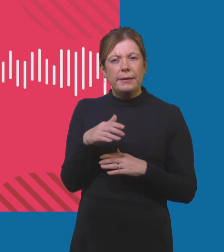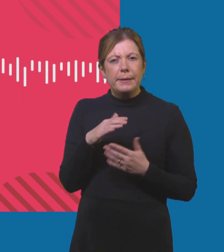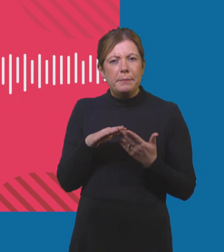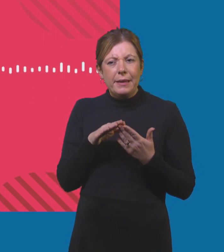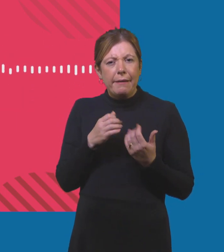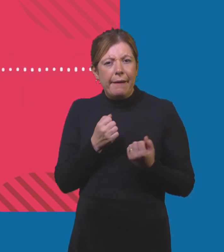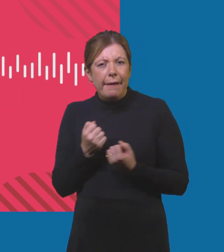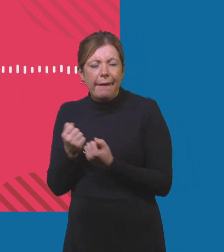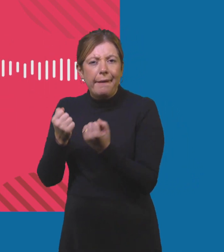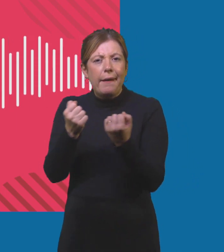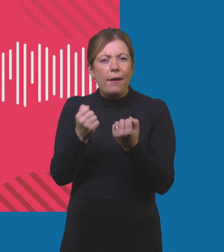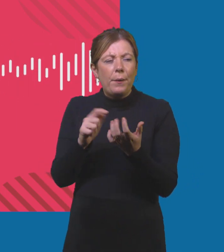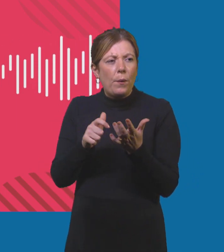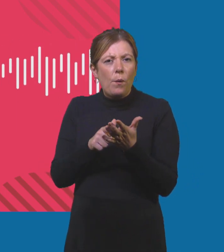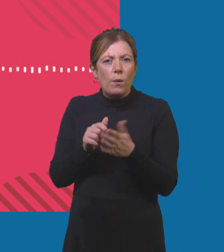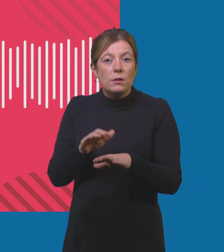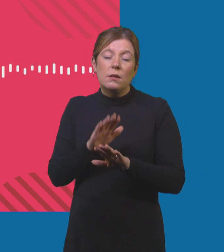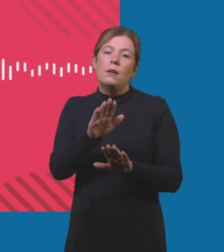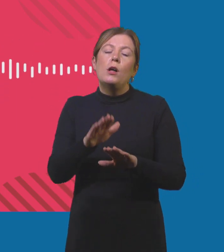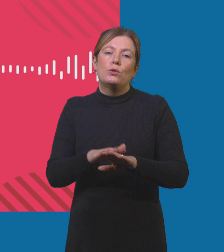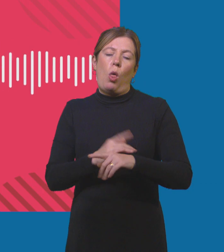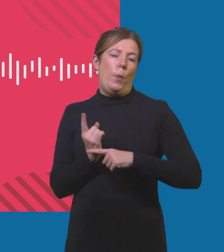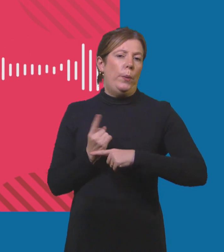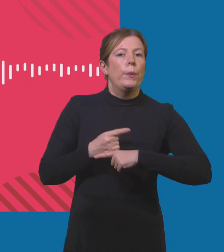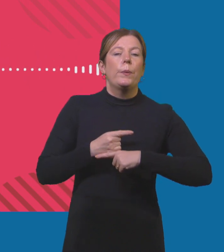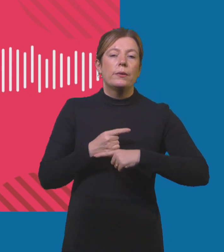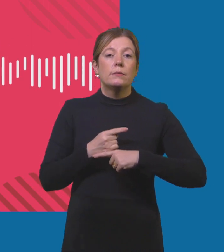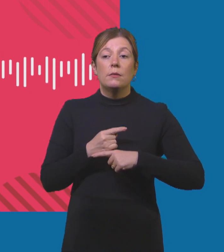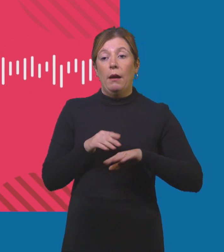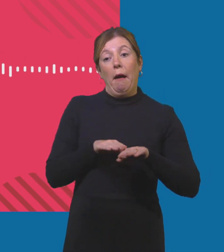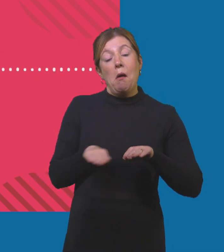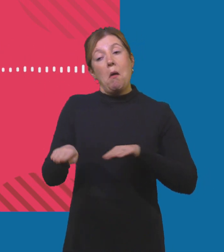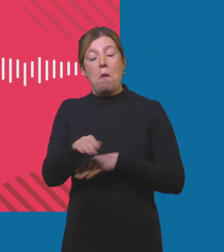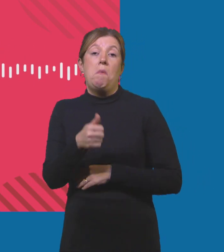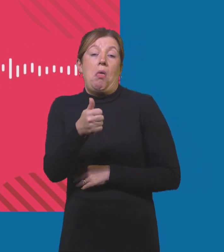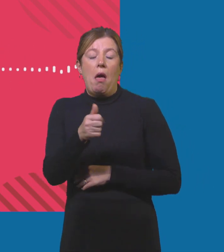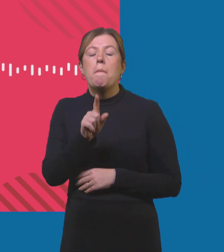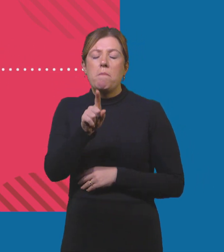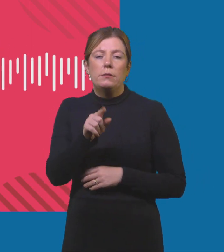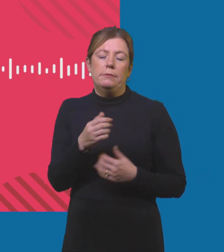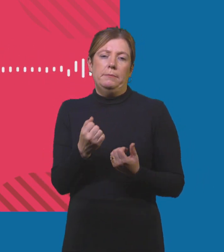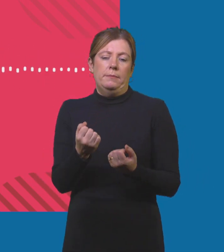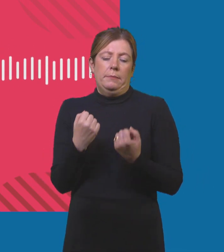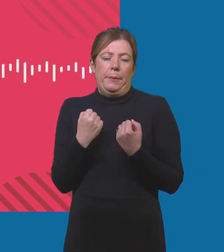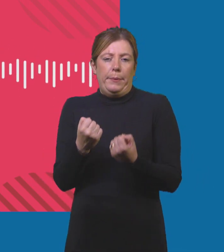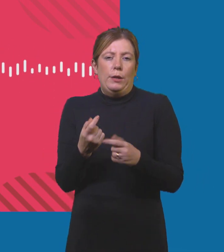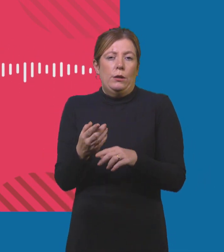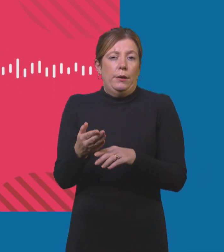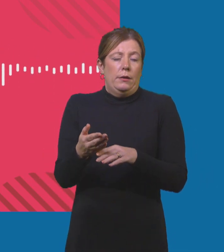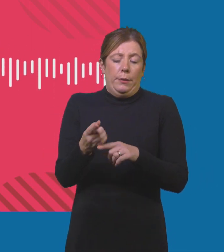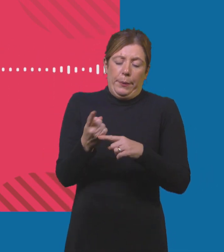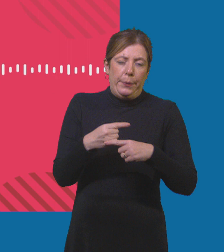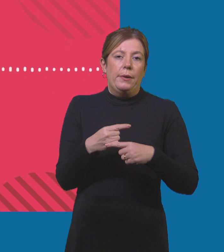would ideally, if you see it in time, slow down, and if you can avoid it, great. If not, just slow down so that when you go through it. If you do hit